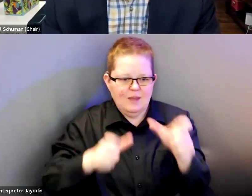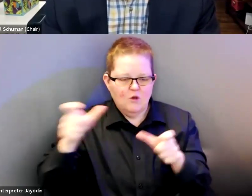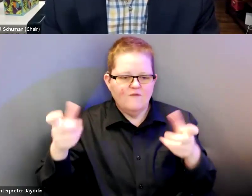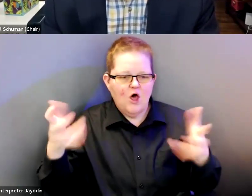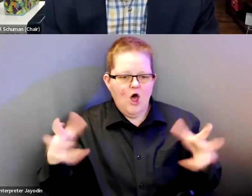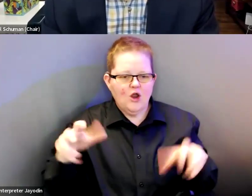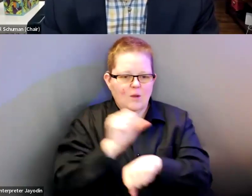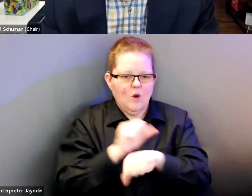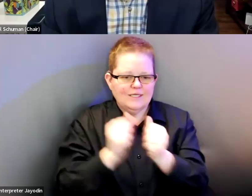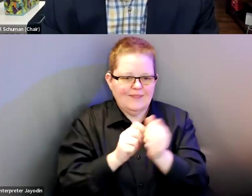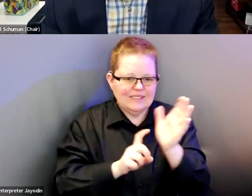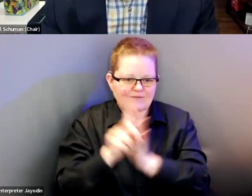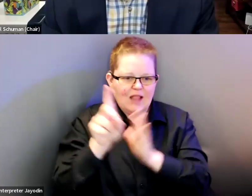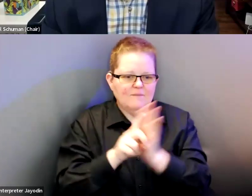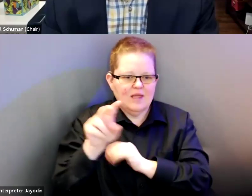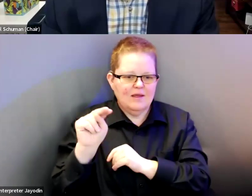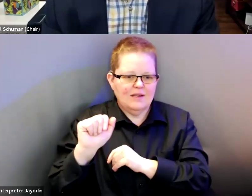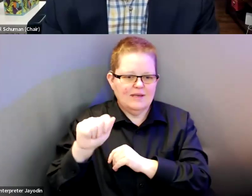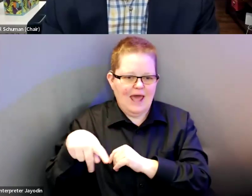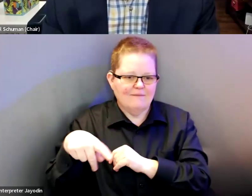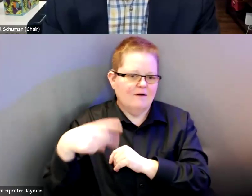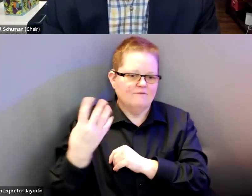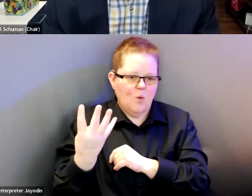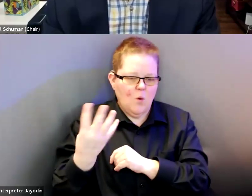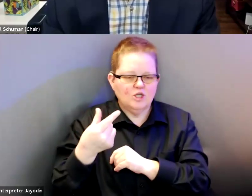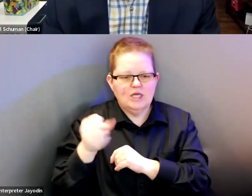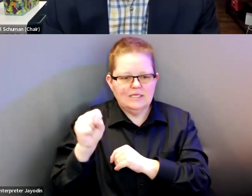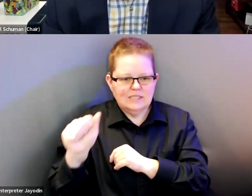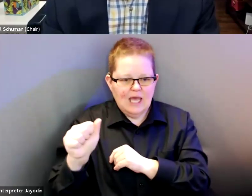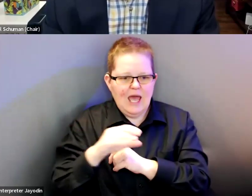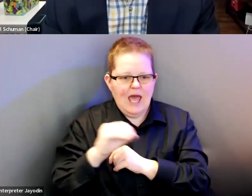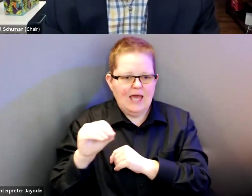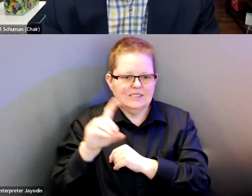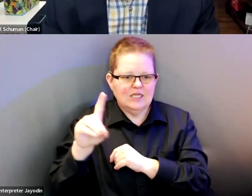in the development of NAP4, GSA, OMB, DOJ,